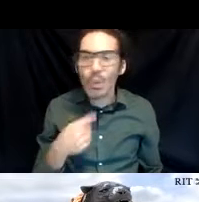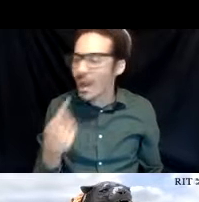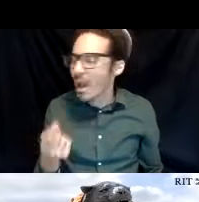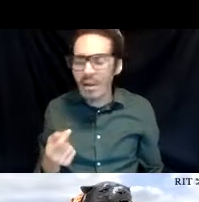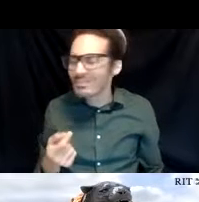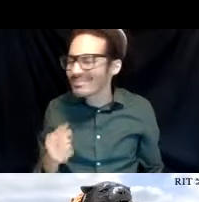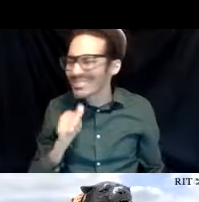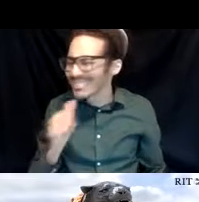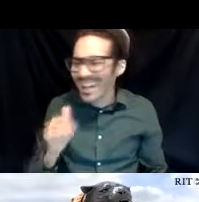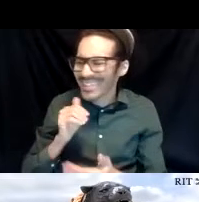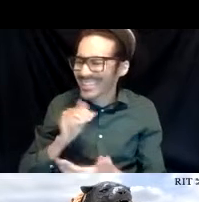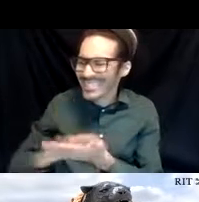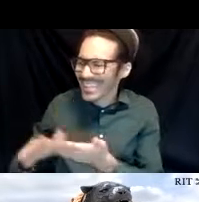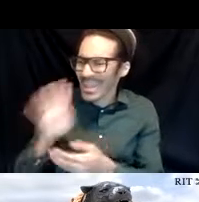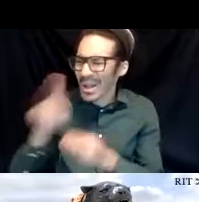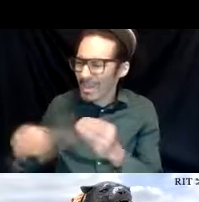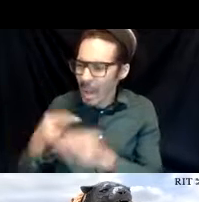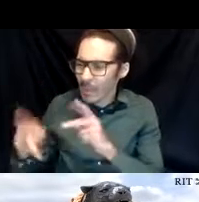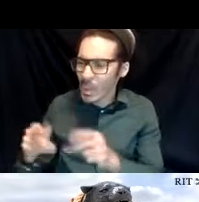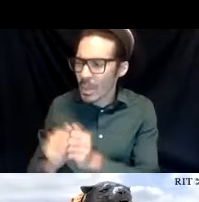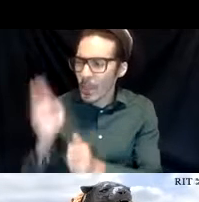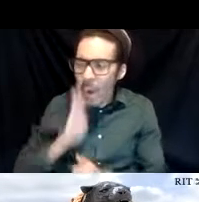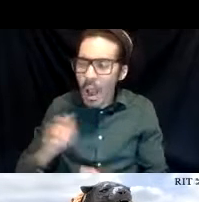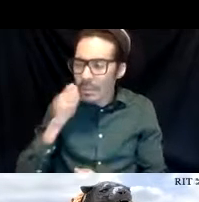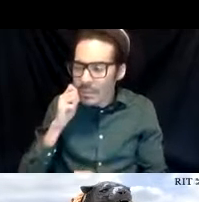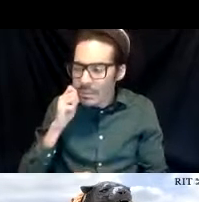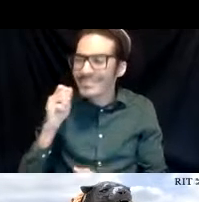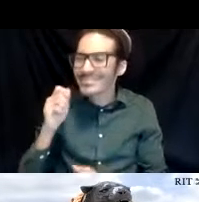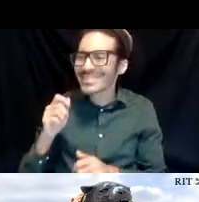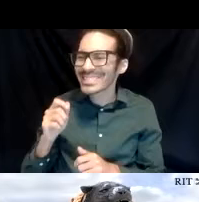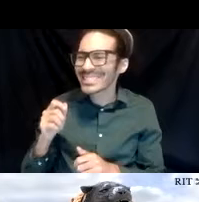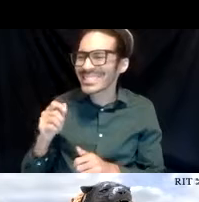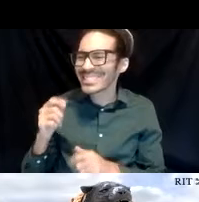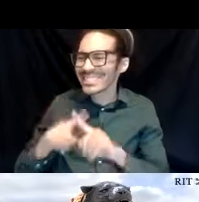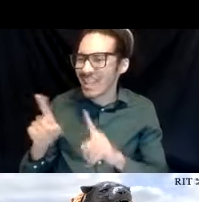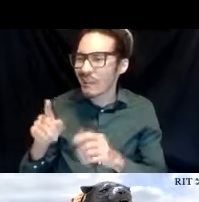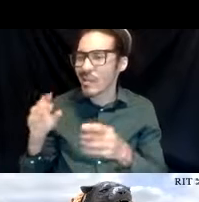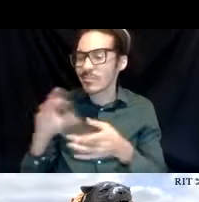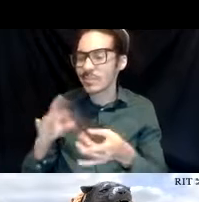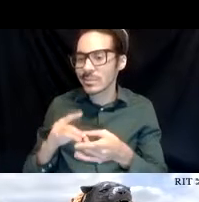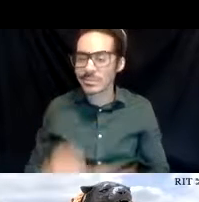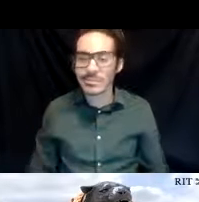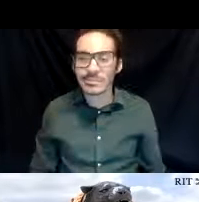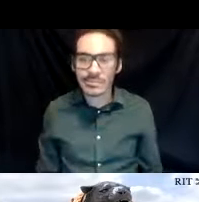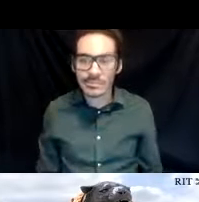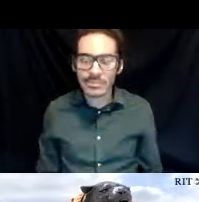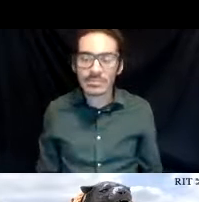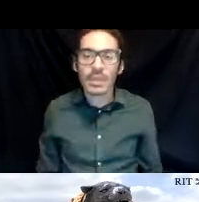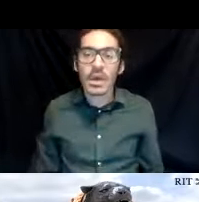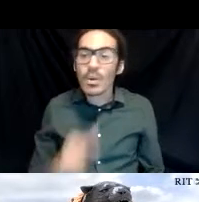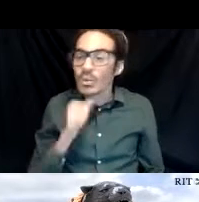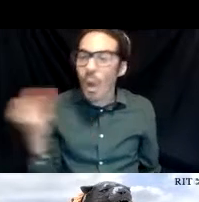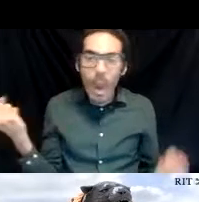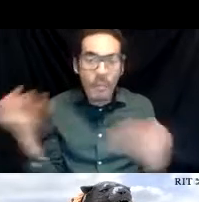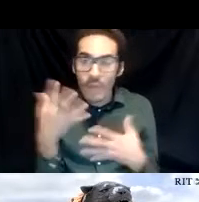kind of a different message. So that's something that I know I've experienced. So don't be afraid of it, but also don't put your own stuff onto